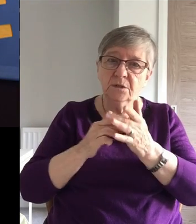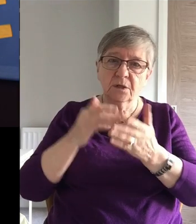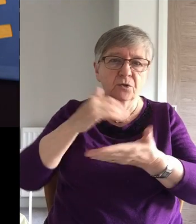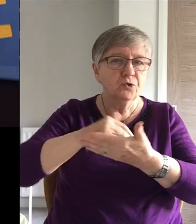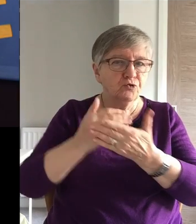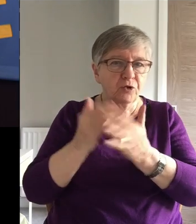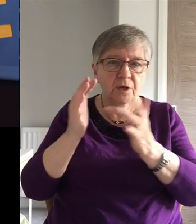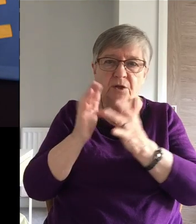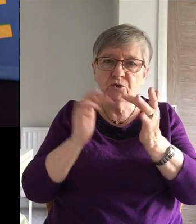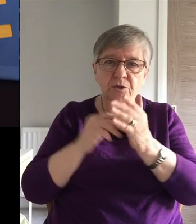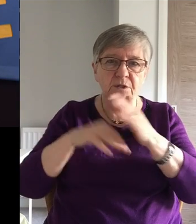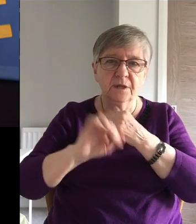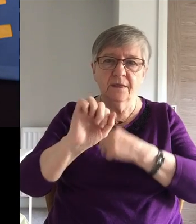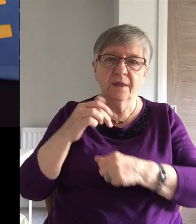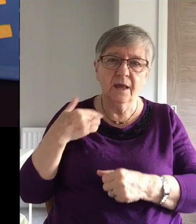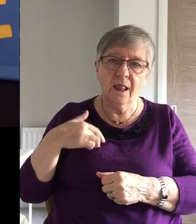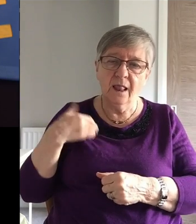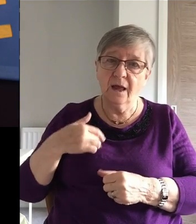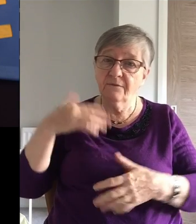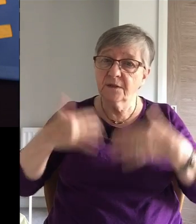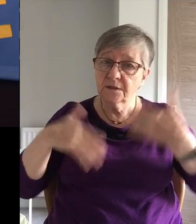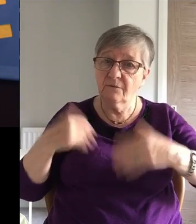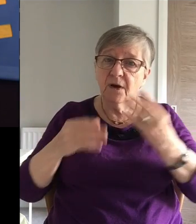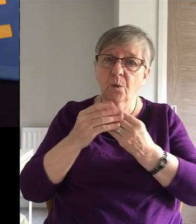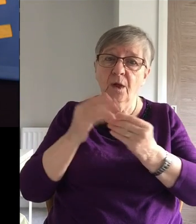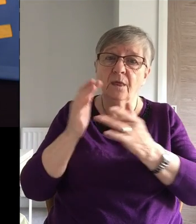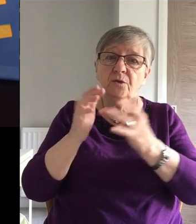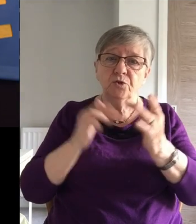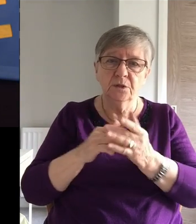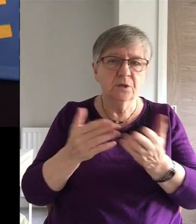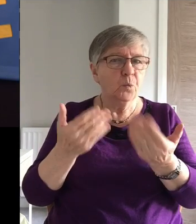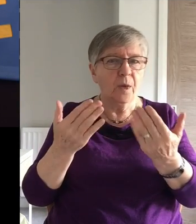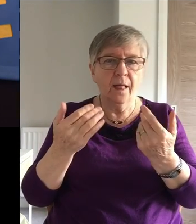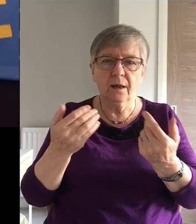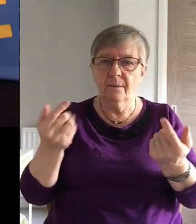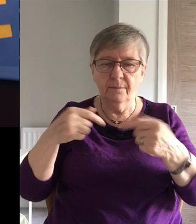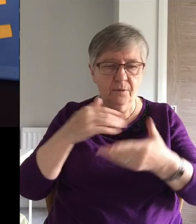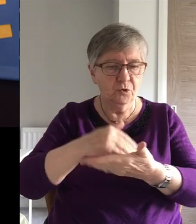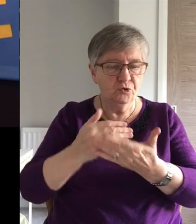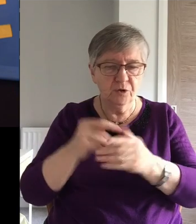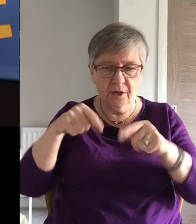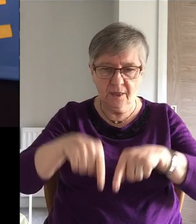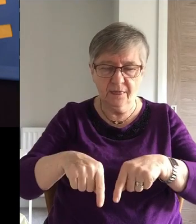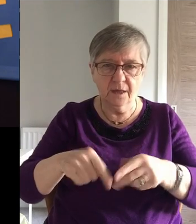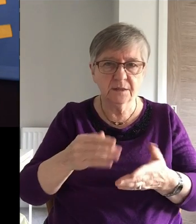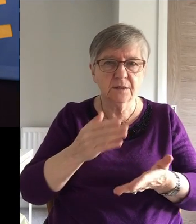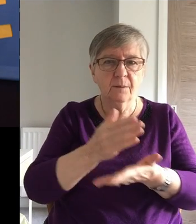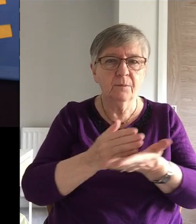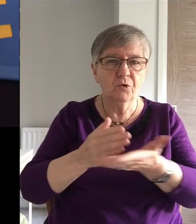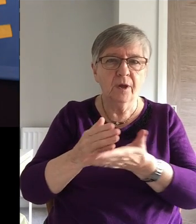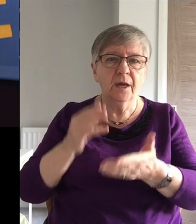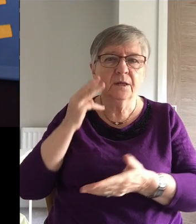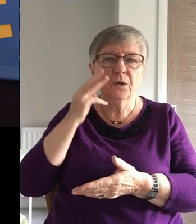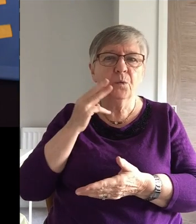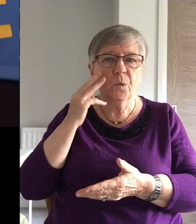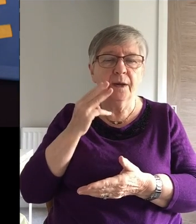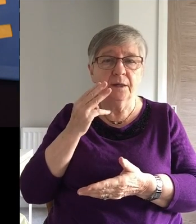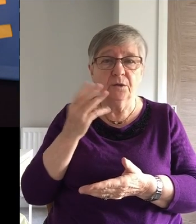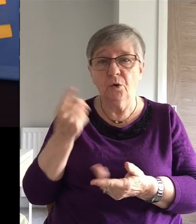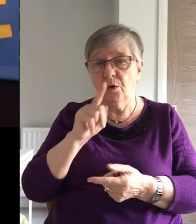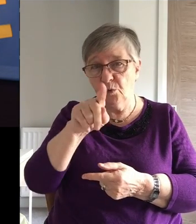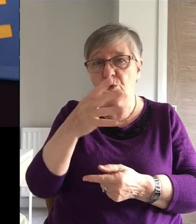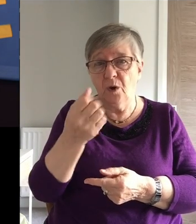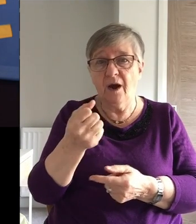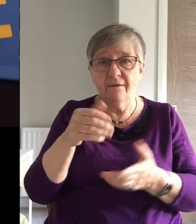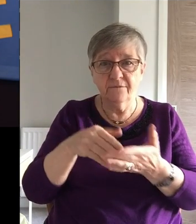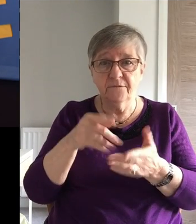all who are willing to suffer with Him, are welcome to share with us in these gifts of bread and wine and whatever you,